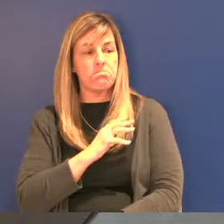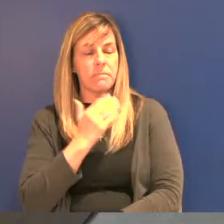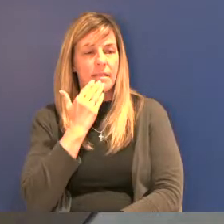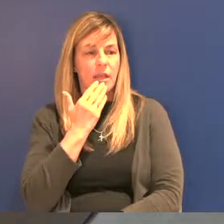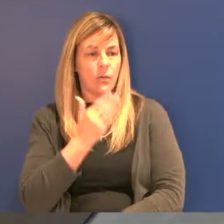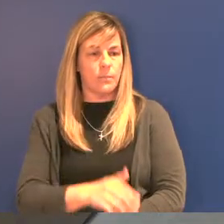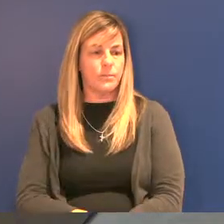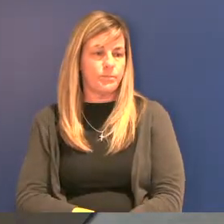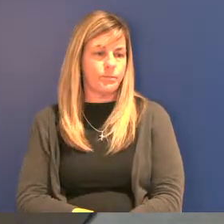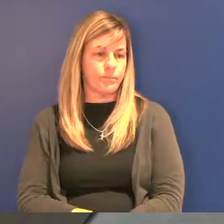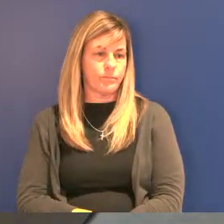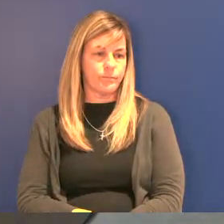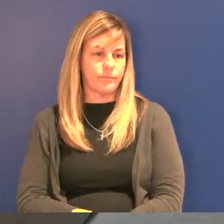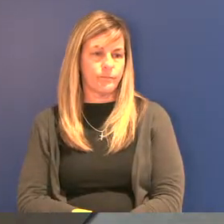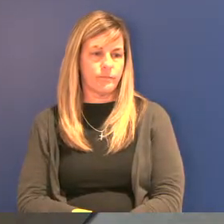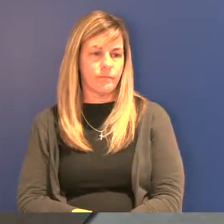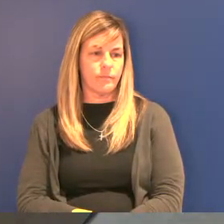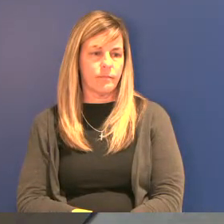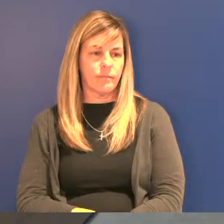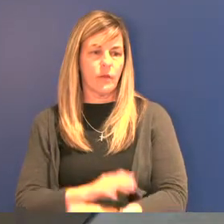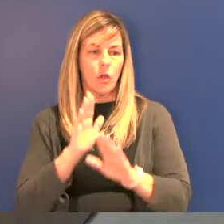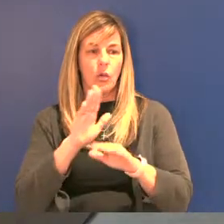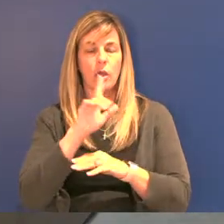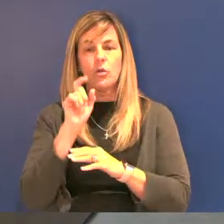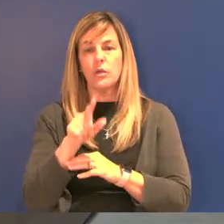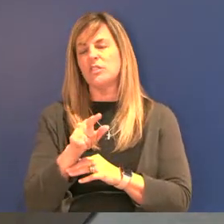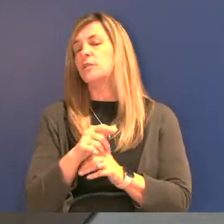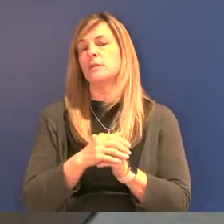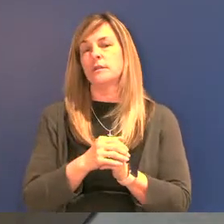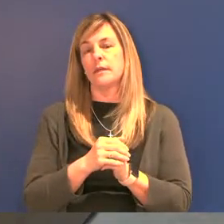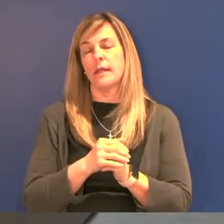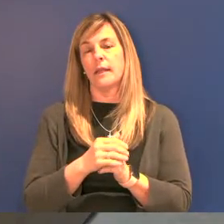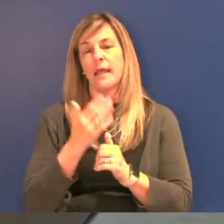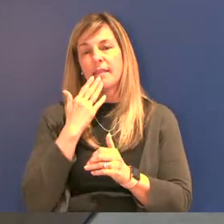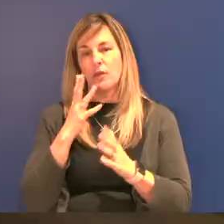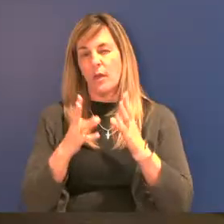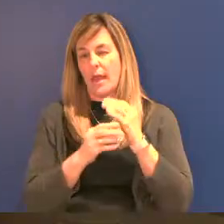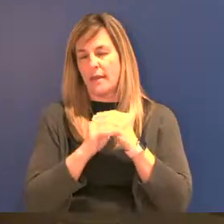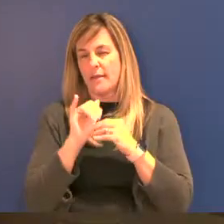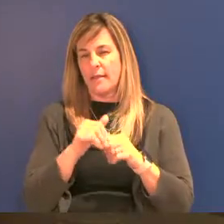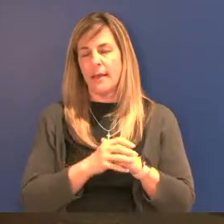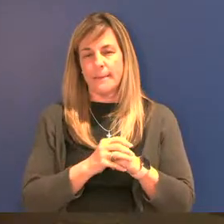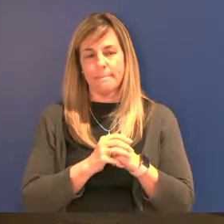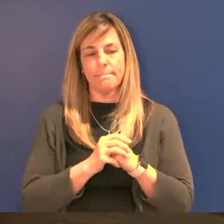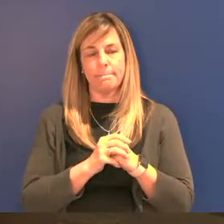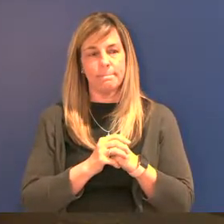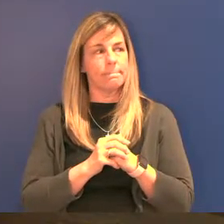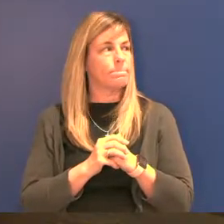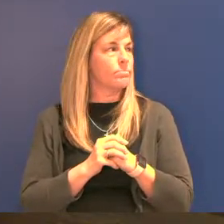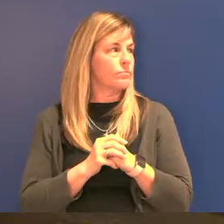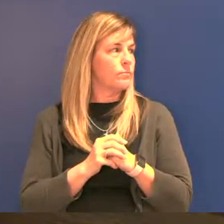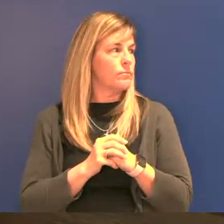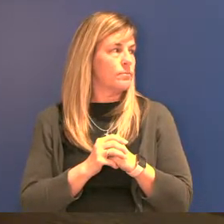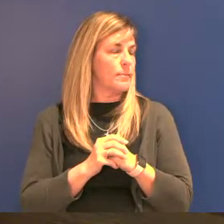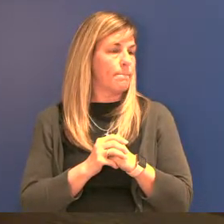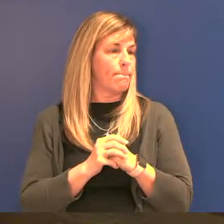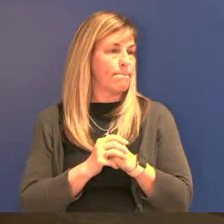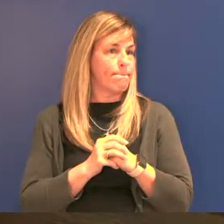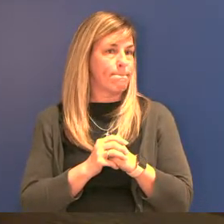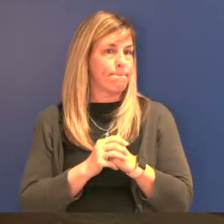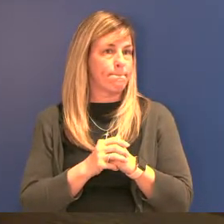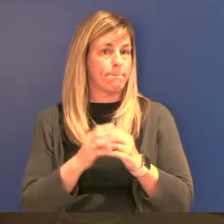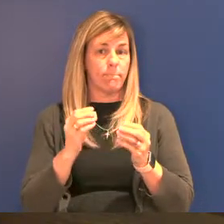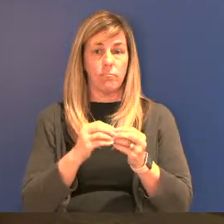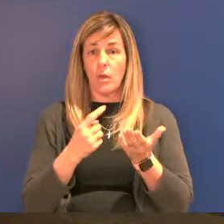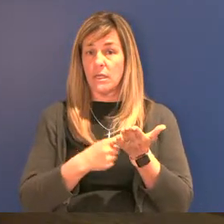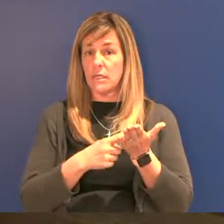Awesome. Great questions, and thank you for adding that. I do believe, okay, is there any more discussion